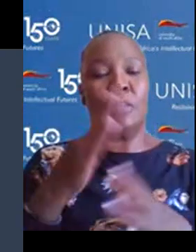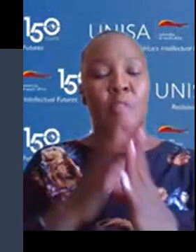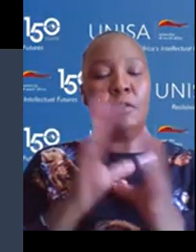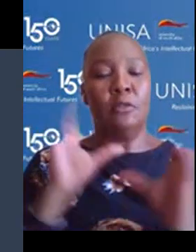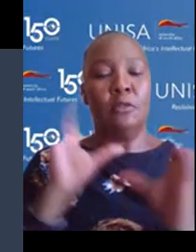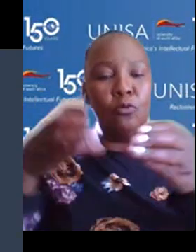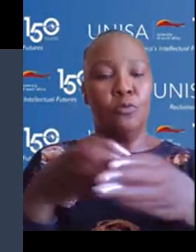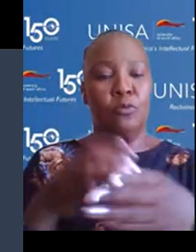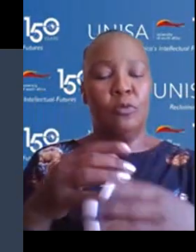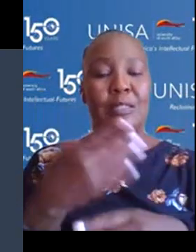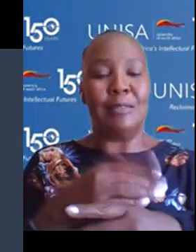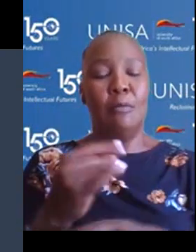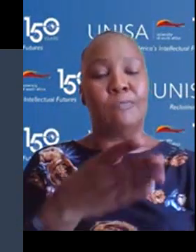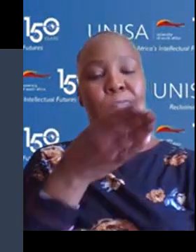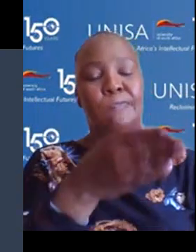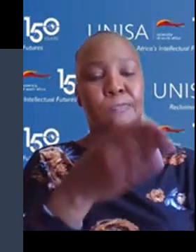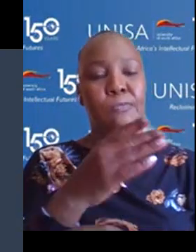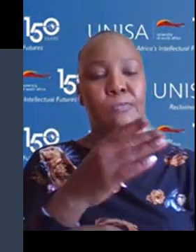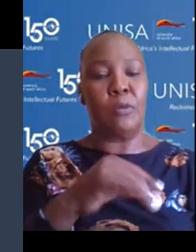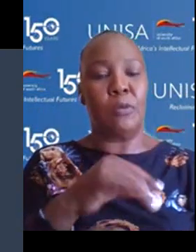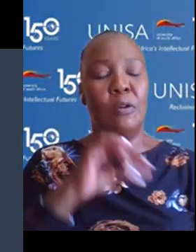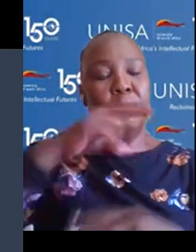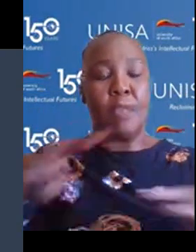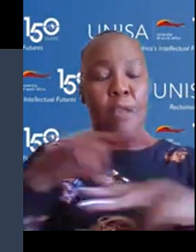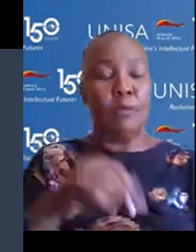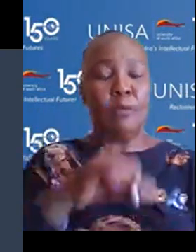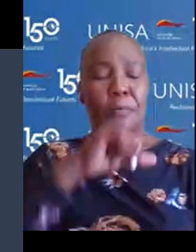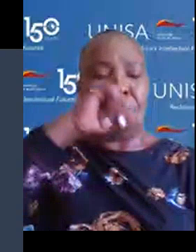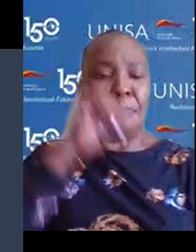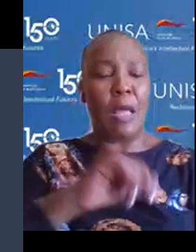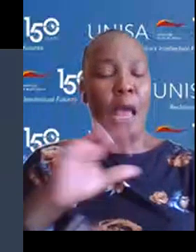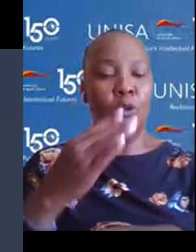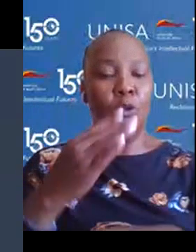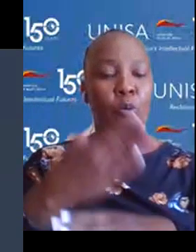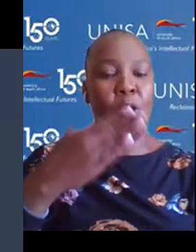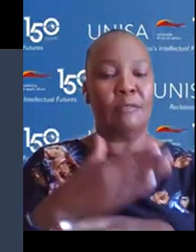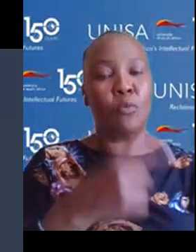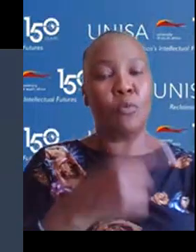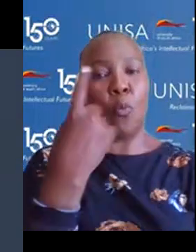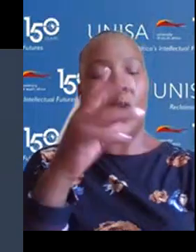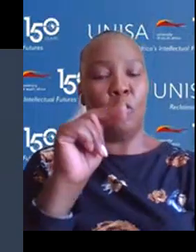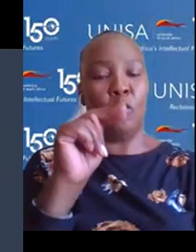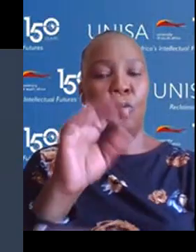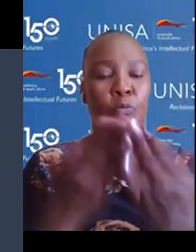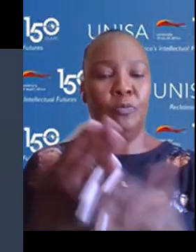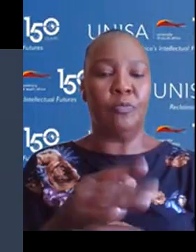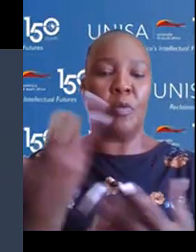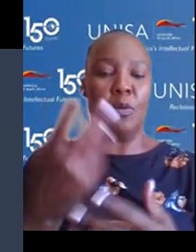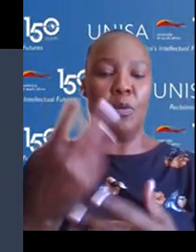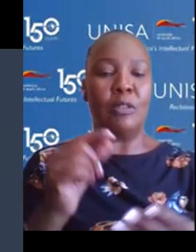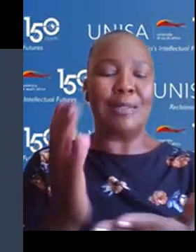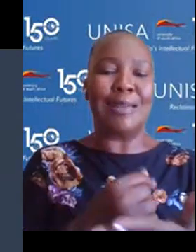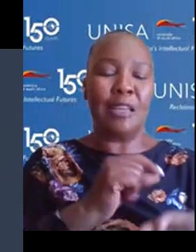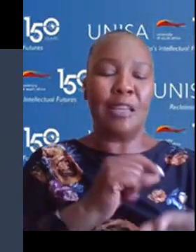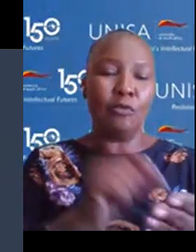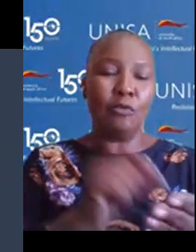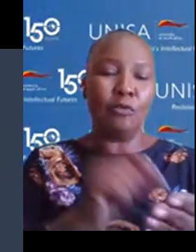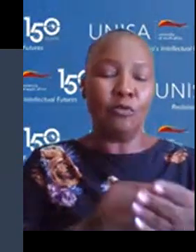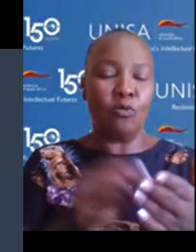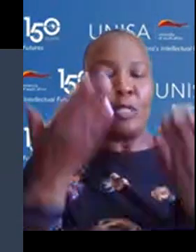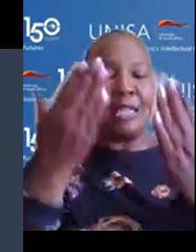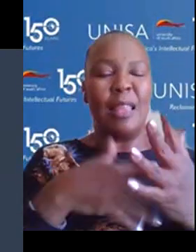it becomes really valuable to know how this works. And then we'll also have to look at OneNote, where you can quickly take notes of your studies or